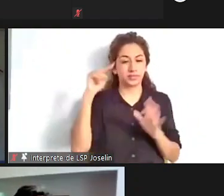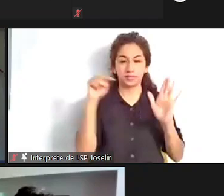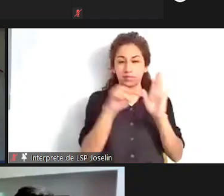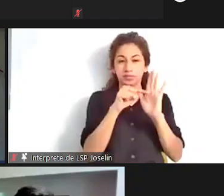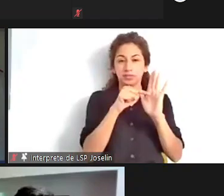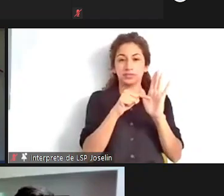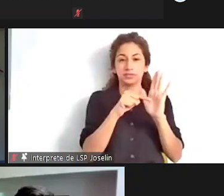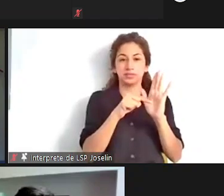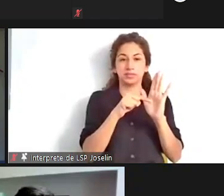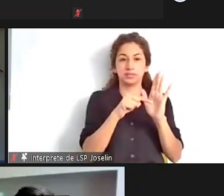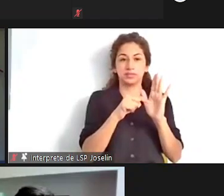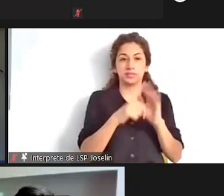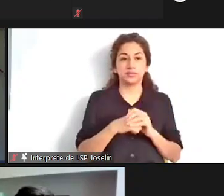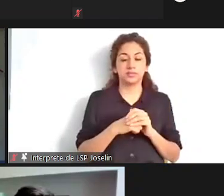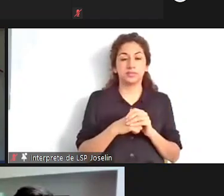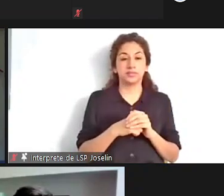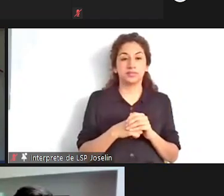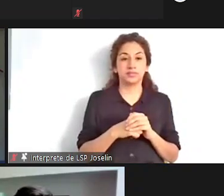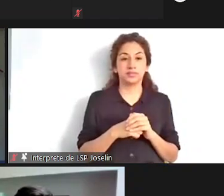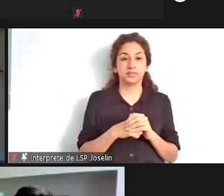policies where